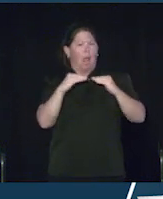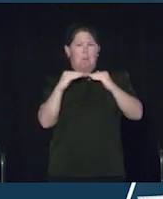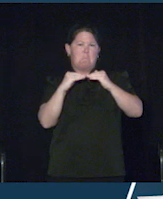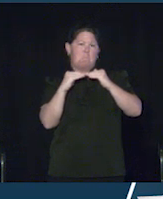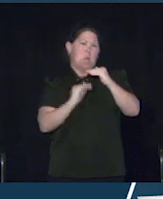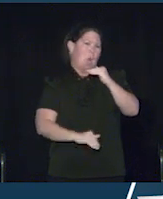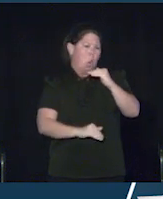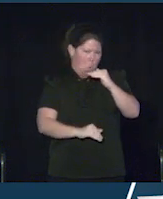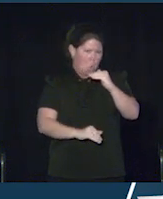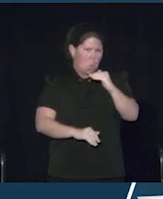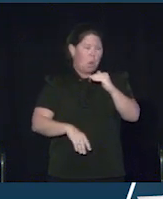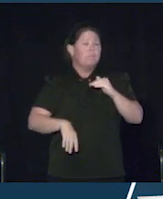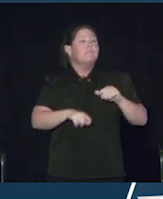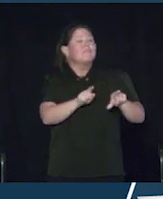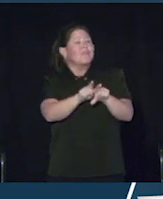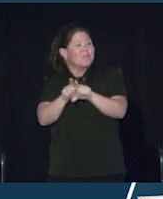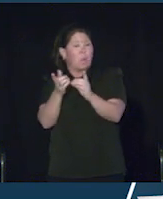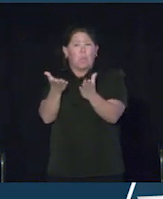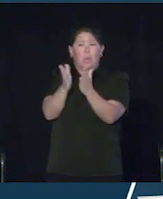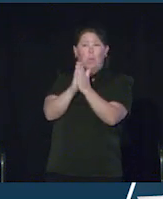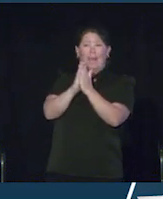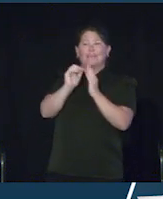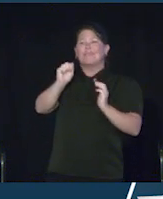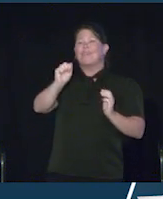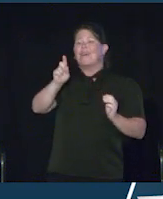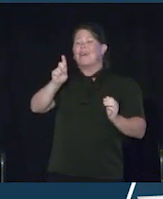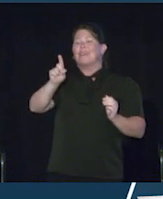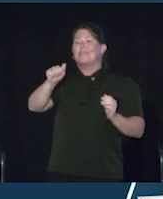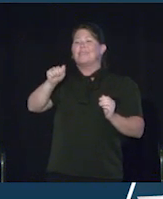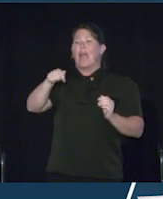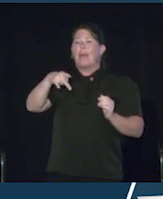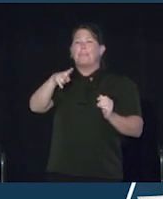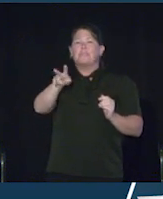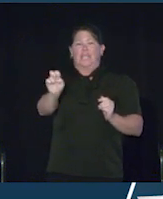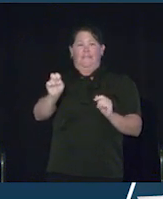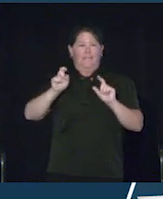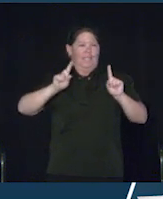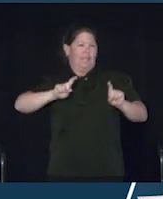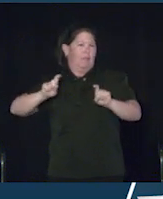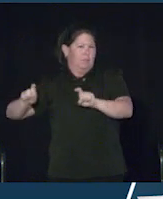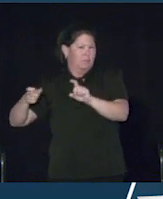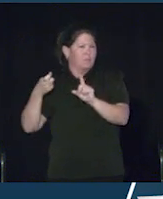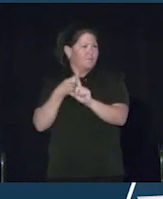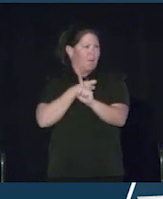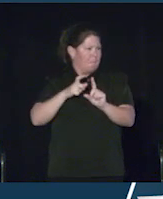need to request adaptive tests from a licensed psychologist.